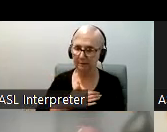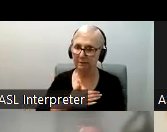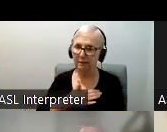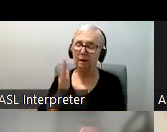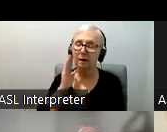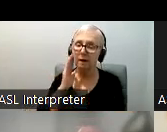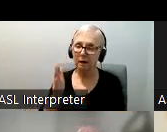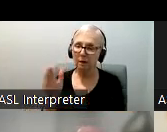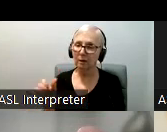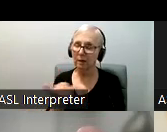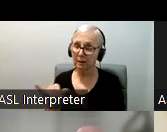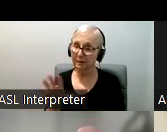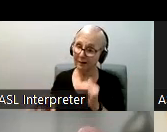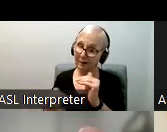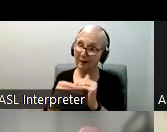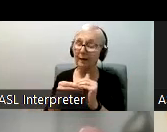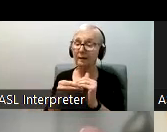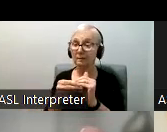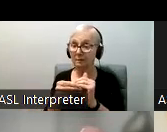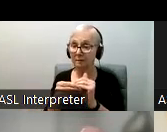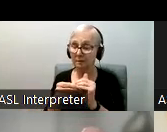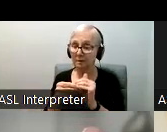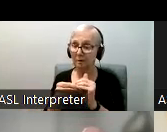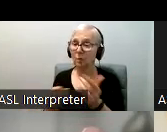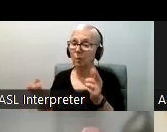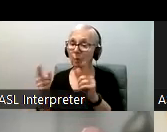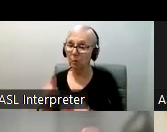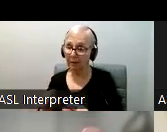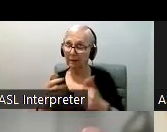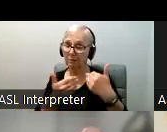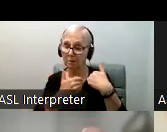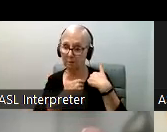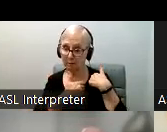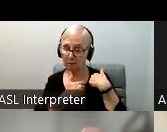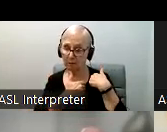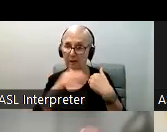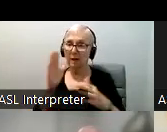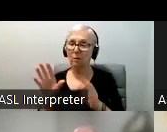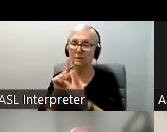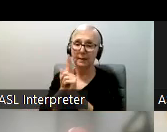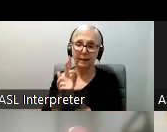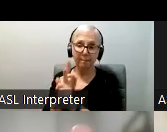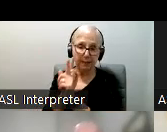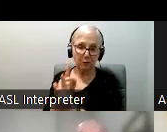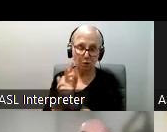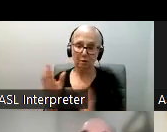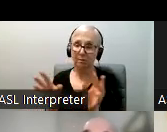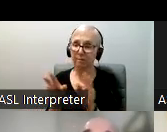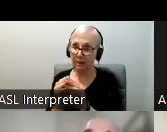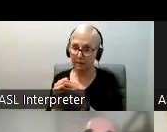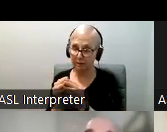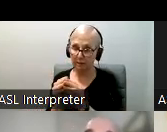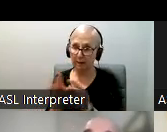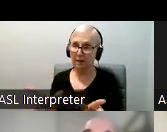would also, can I add into this? When it comes to accountability, I was in a mentor meeting in